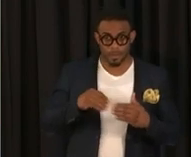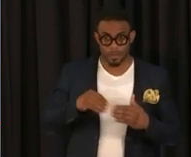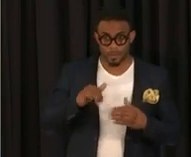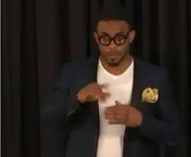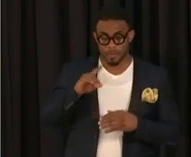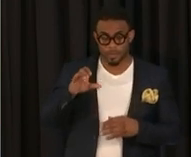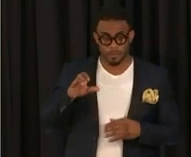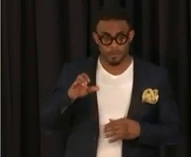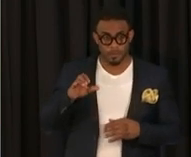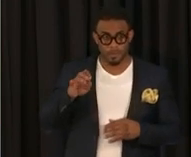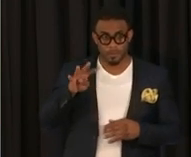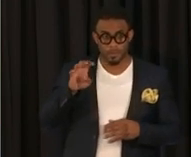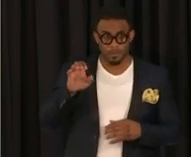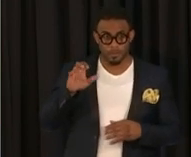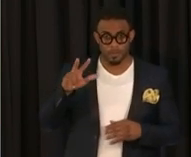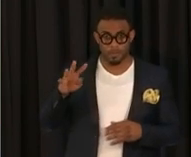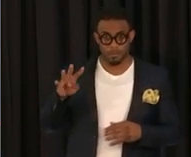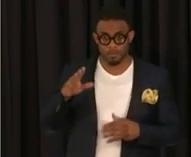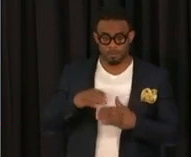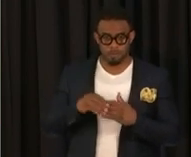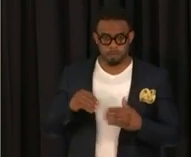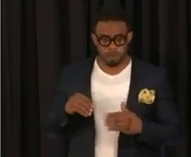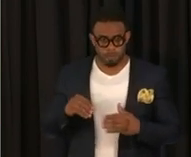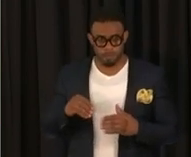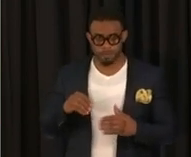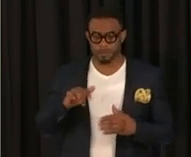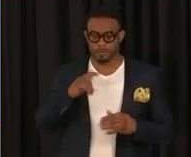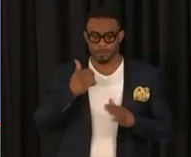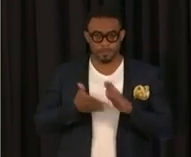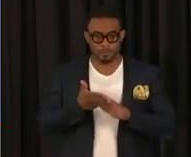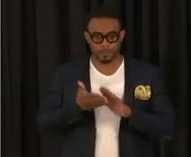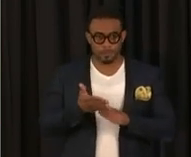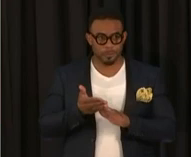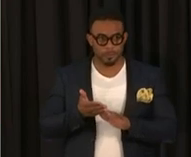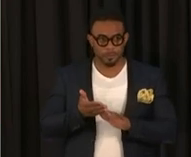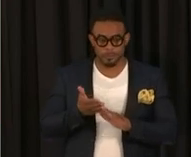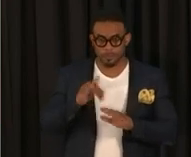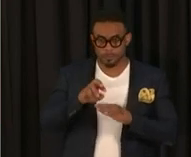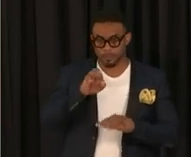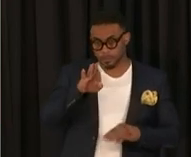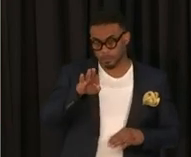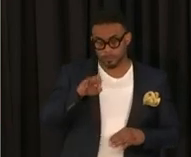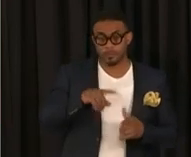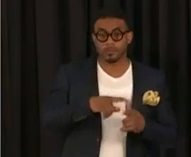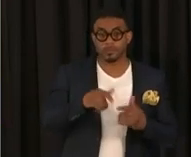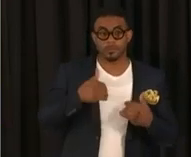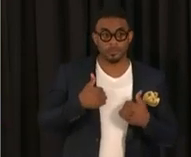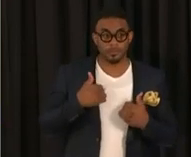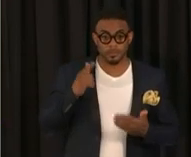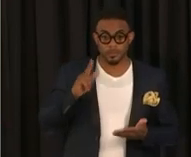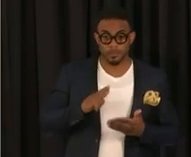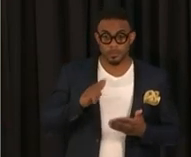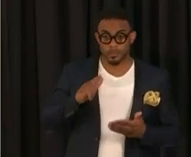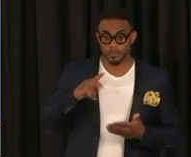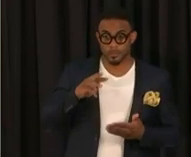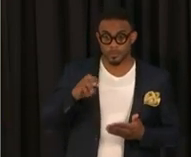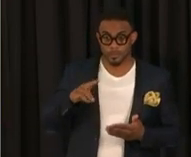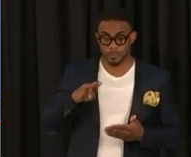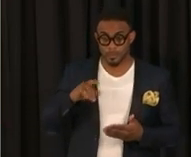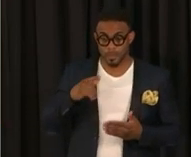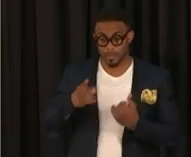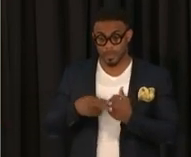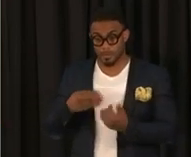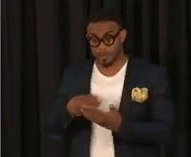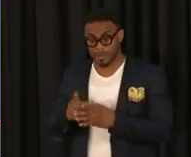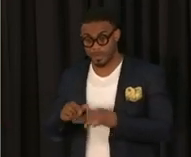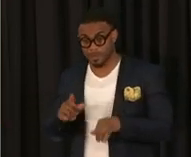$34. In D.C., it's $434 that you generate on your roof. And then you have a lower power bill, so